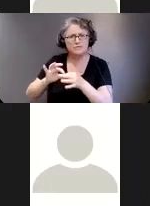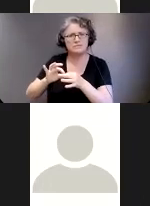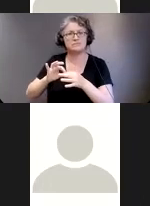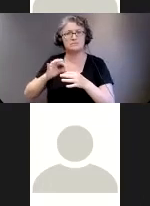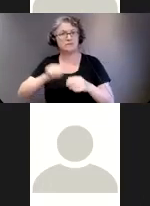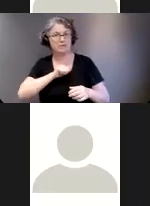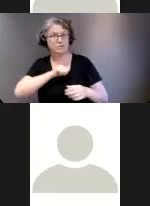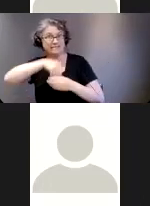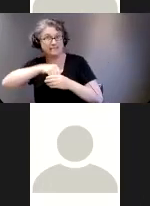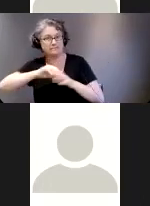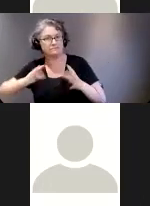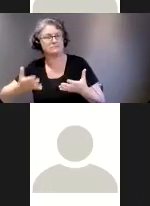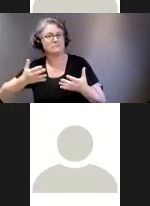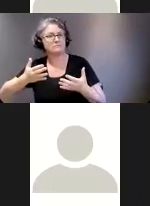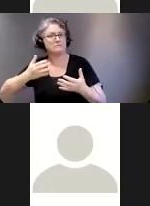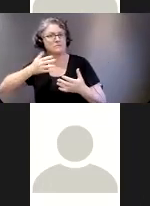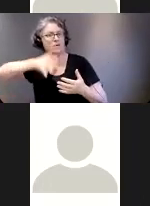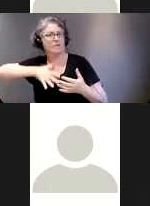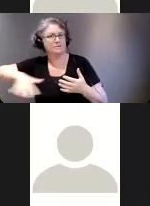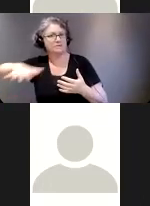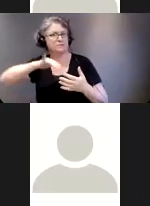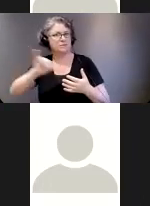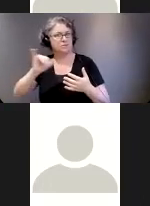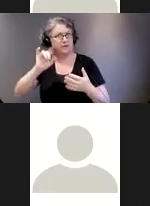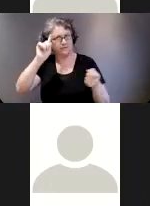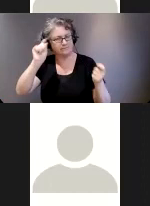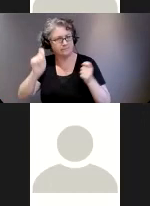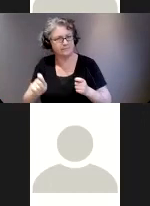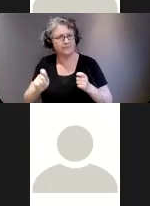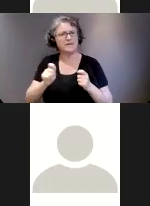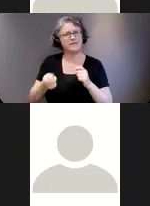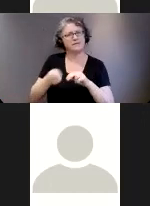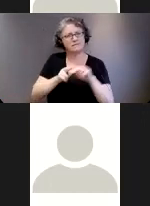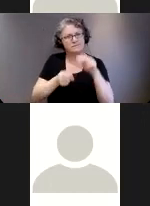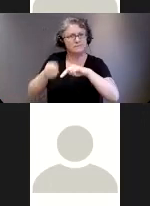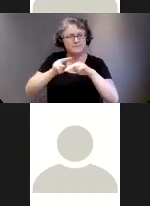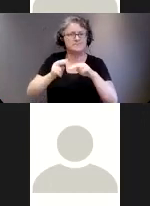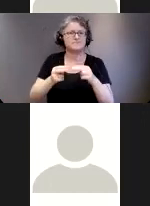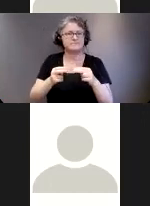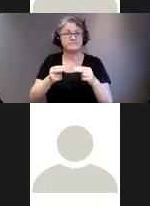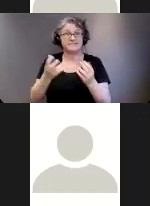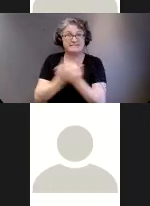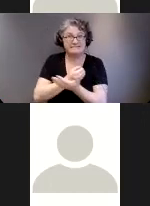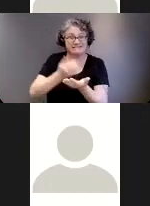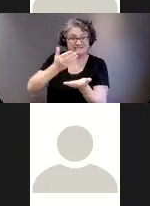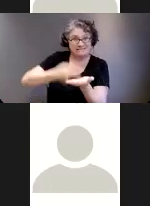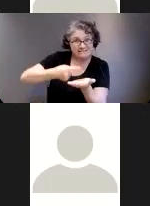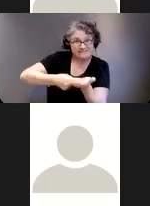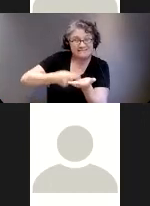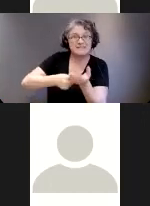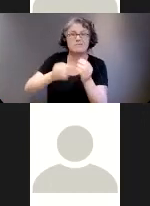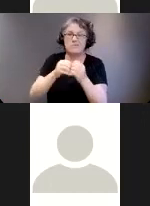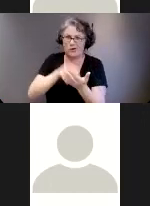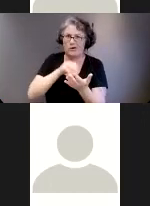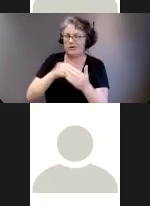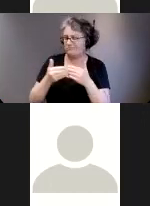well. And I think those are ones that we can build on today. We always learn more every time we have these conversations. So